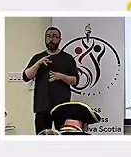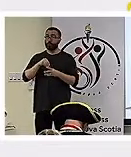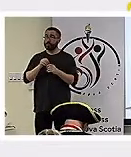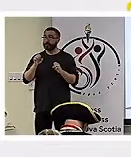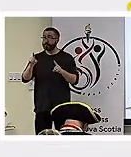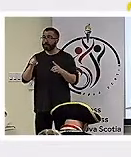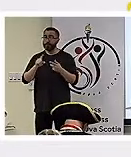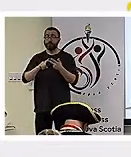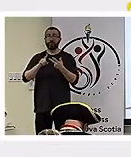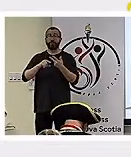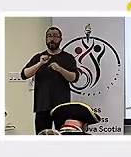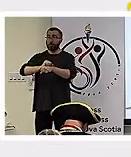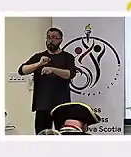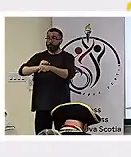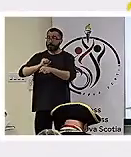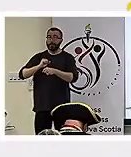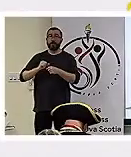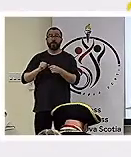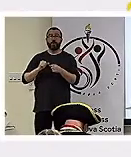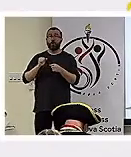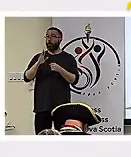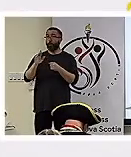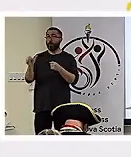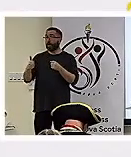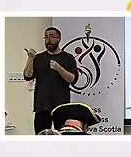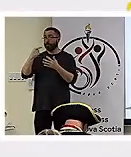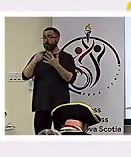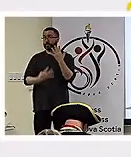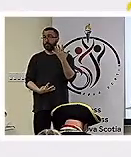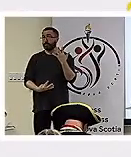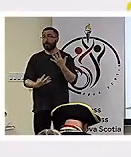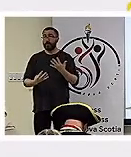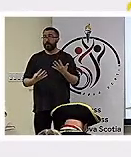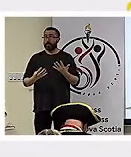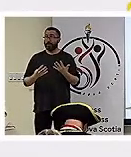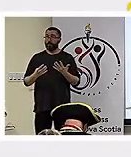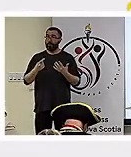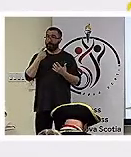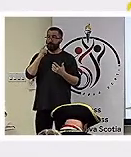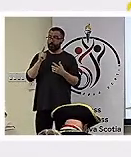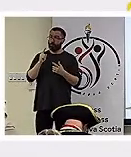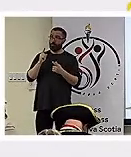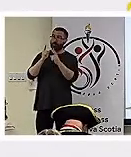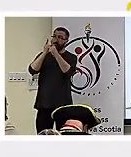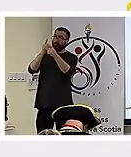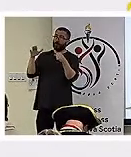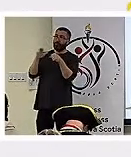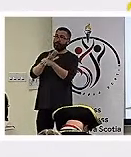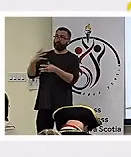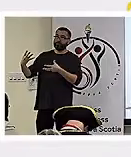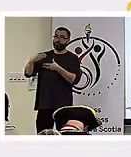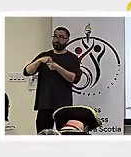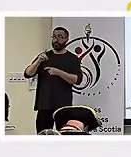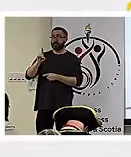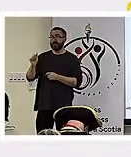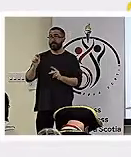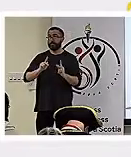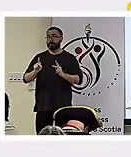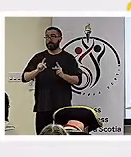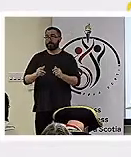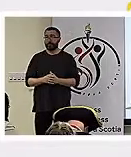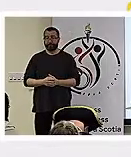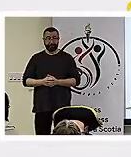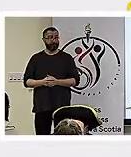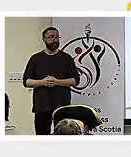and employment opportunities, or other initiatives that lead to full participation of people with disabilities. PANS